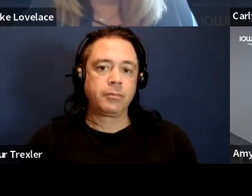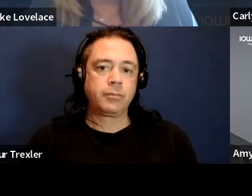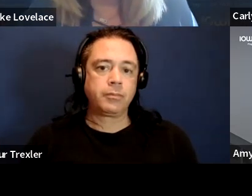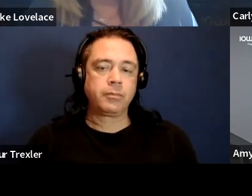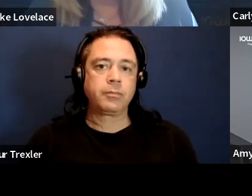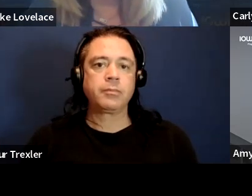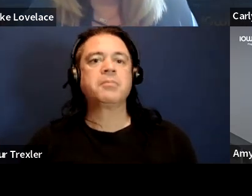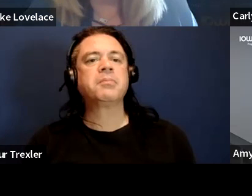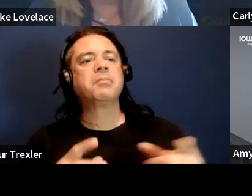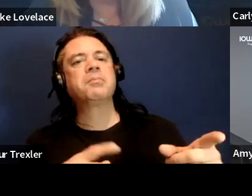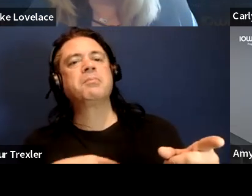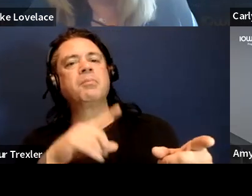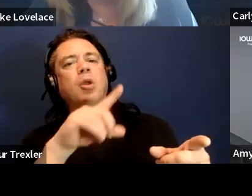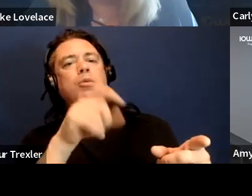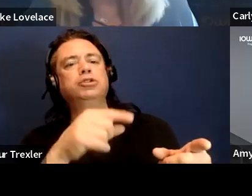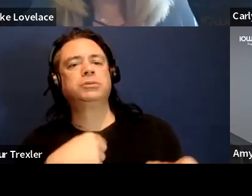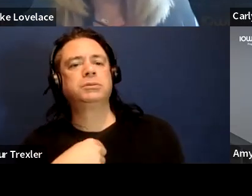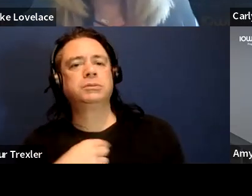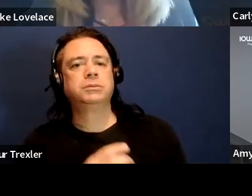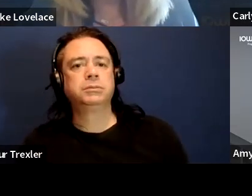I have a question, Brooke.